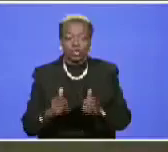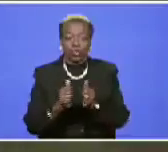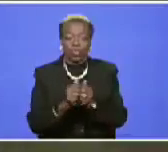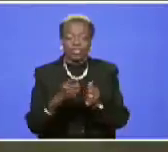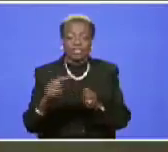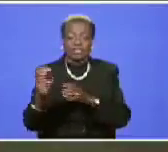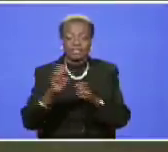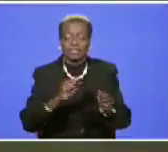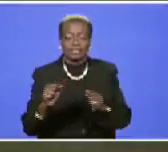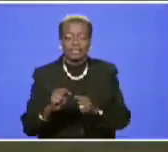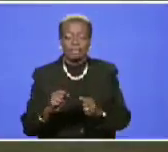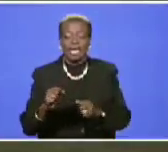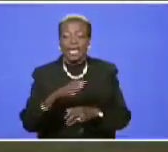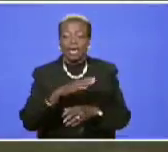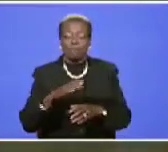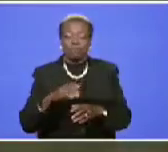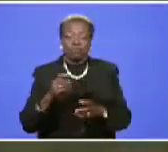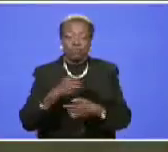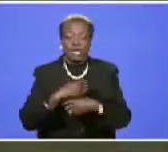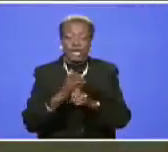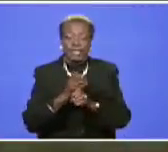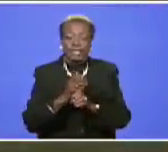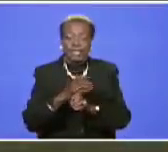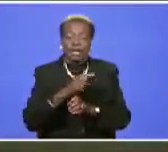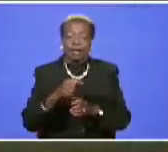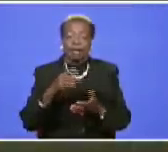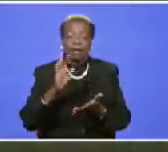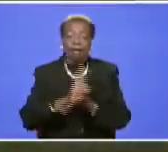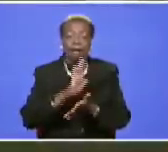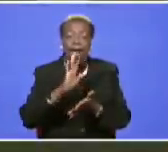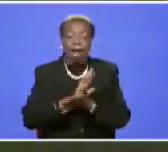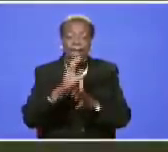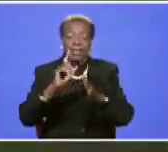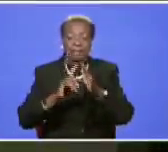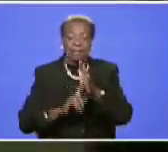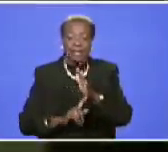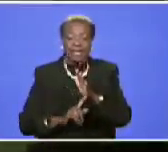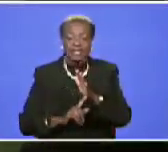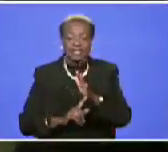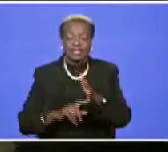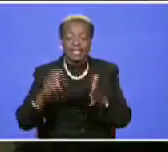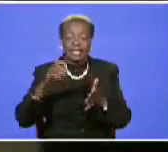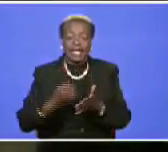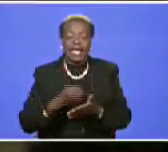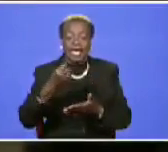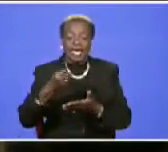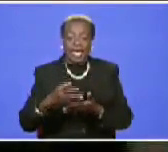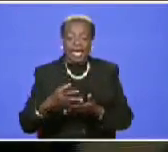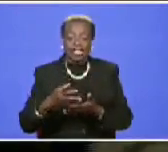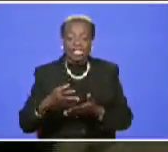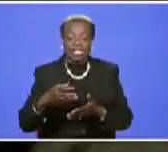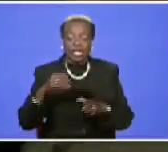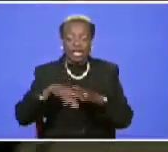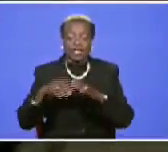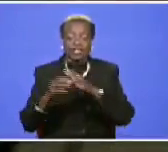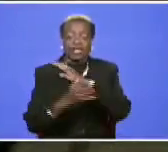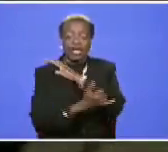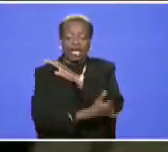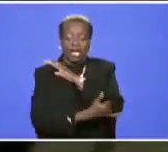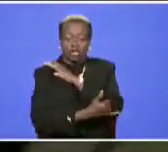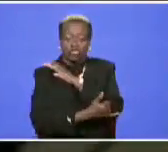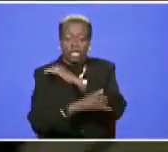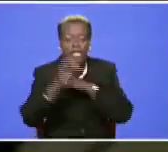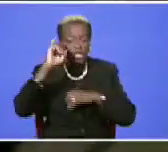vendors. Creating a paperless cash system for the country is the intended goal. And according to Jay Joe, CEO of Nazia, the